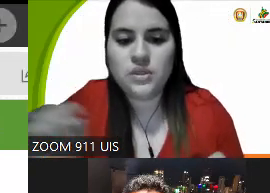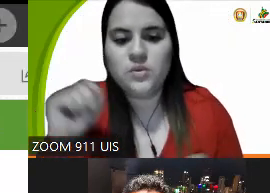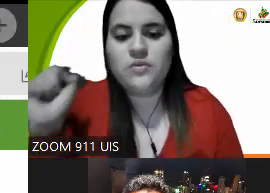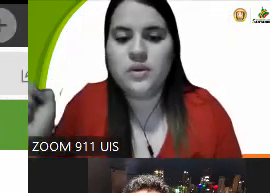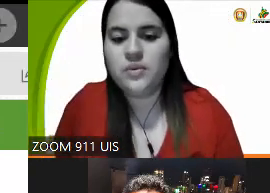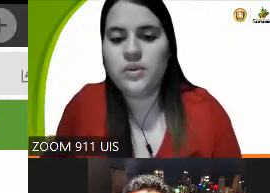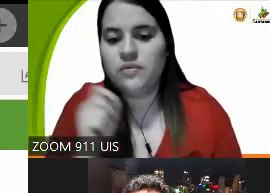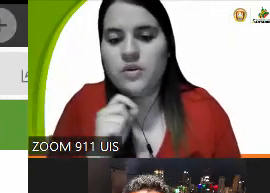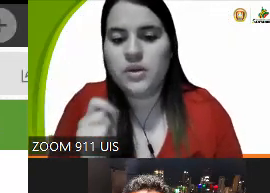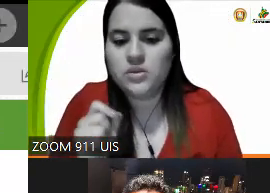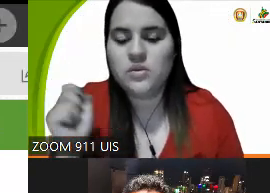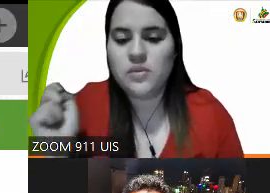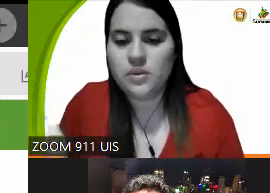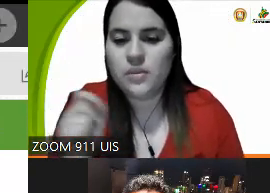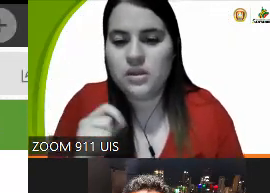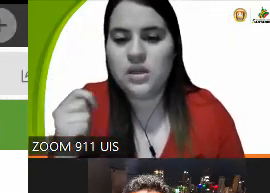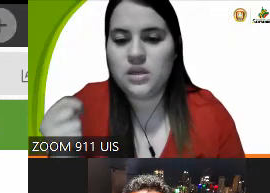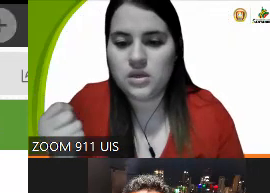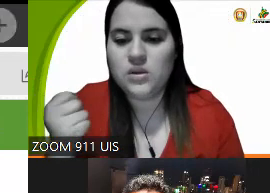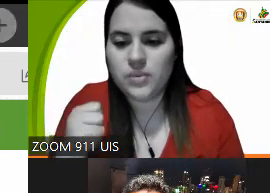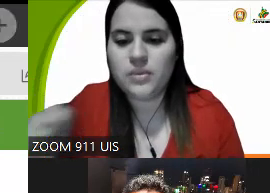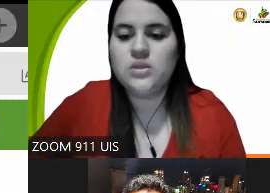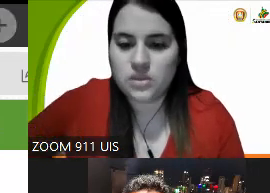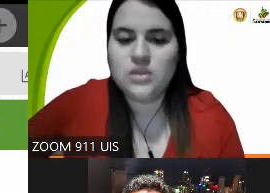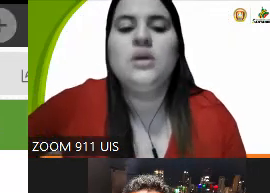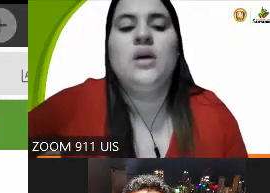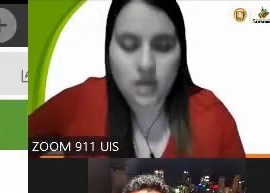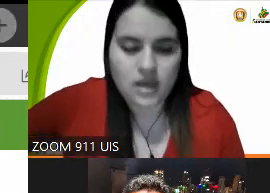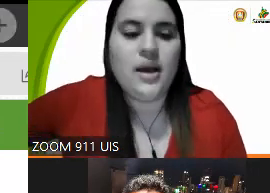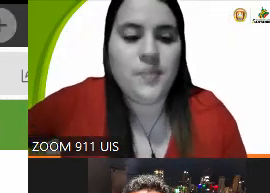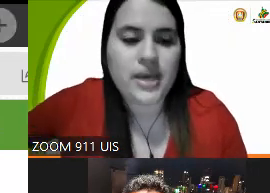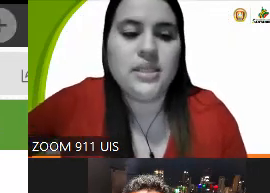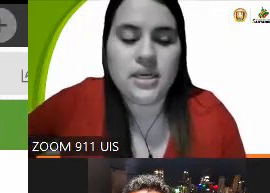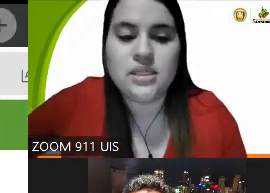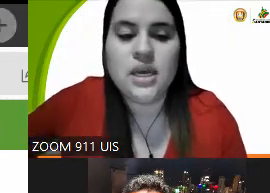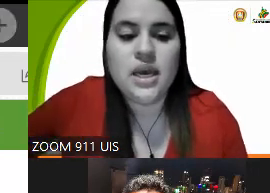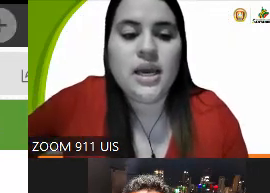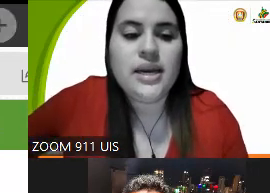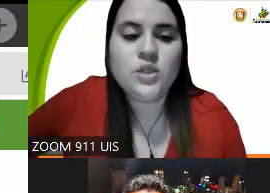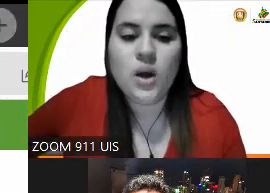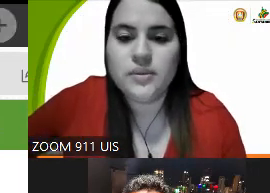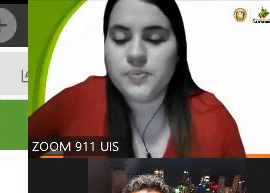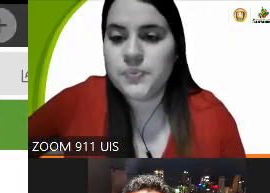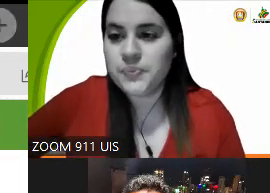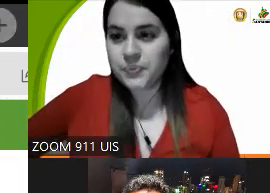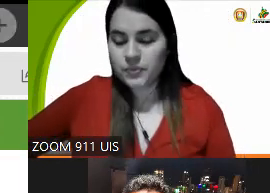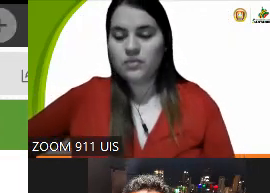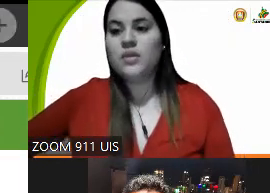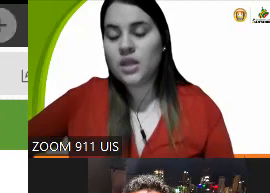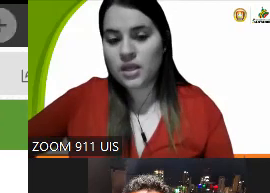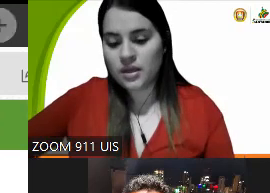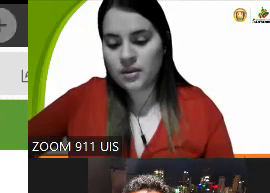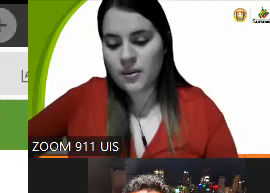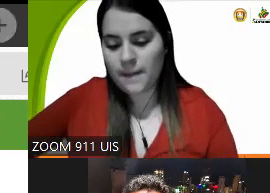Could you please provide me with information about the billing cycle and payment due dates? Excellent. Next one. I